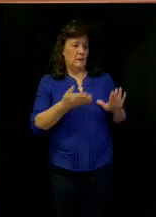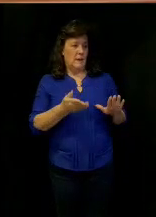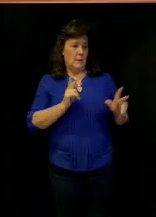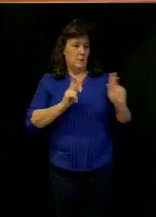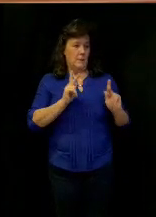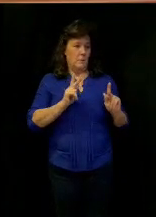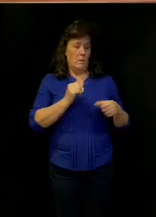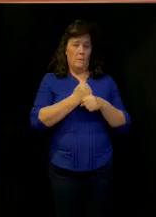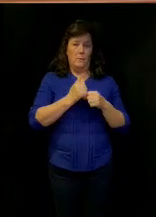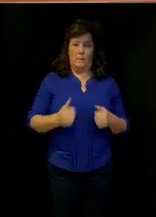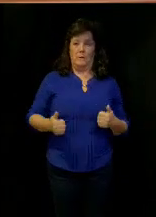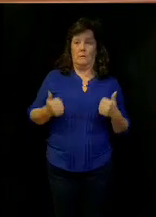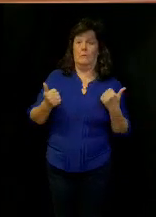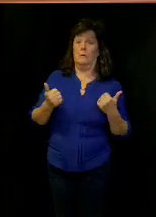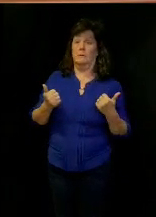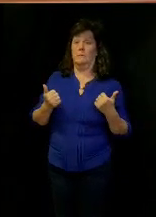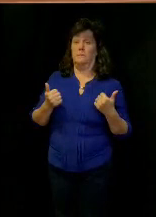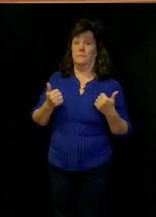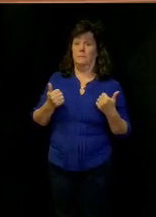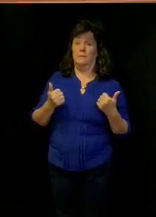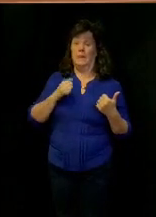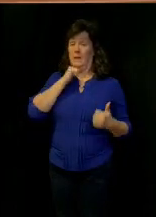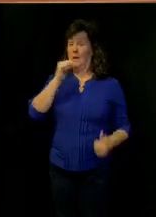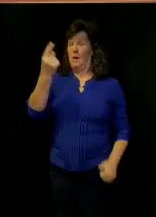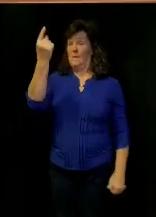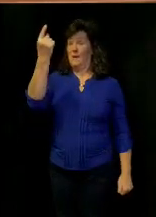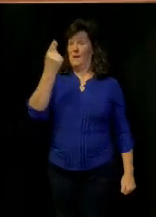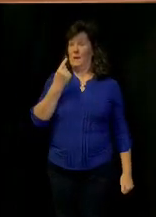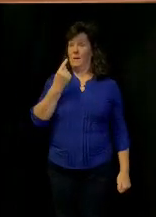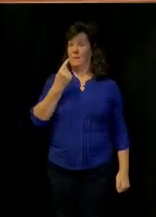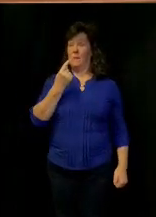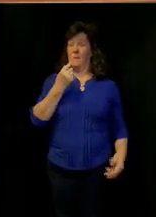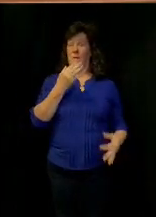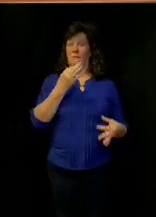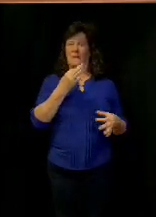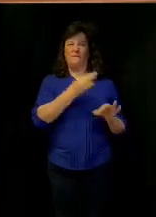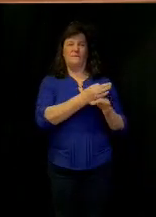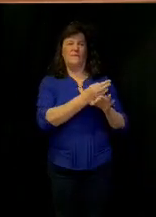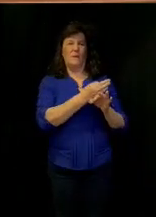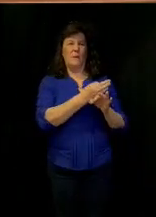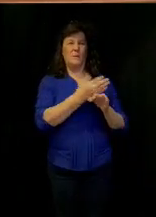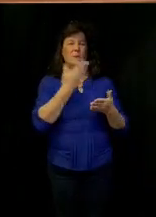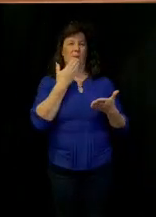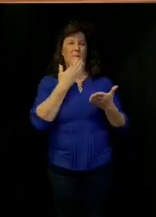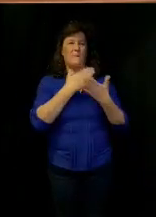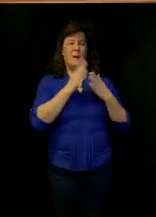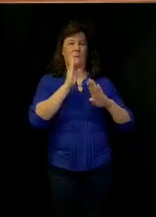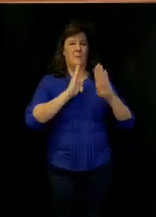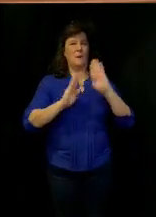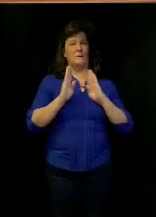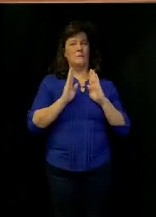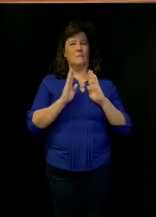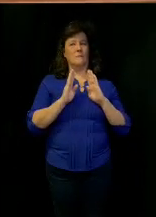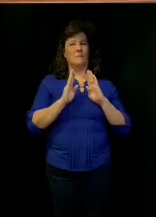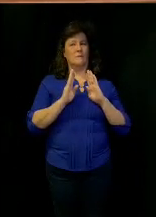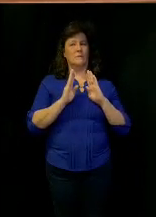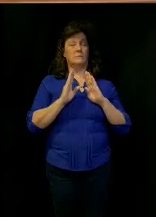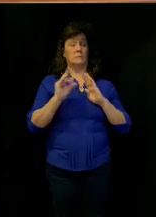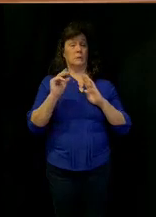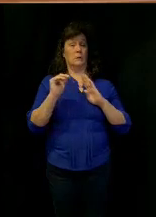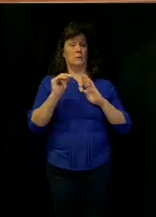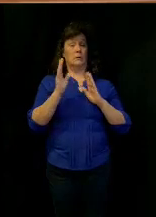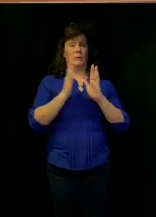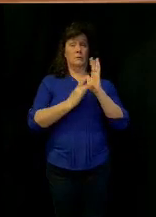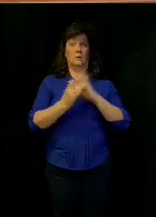Let me say this again. He didn't come to correct behavior. He came to correct a condition.